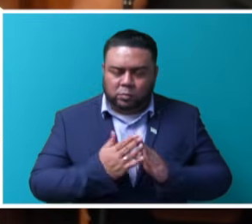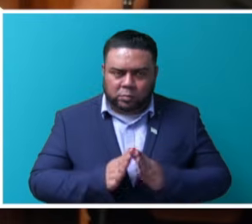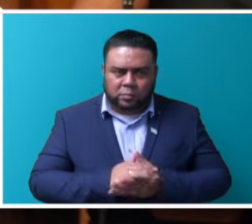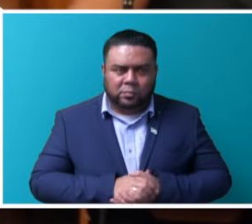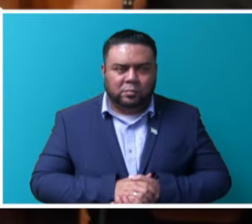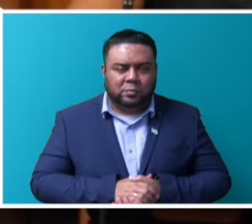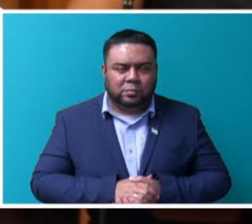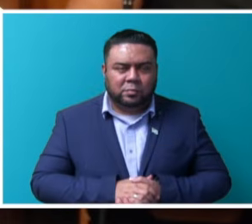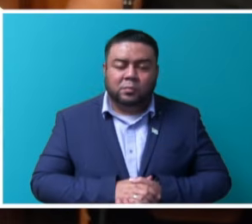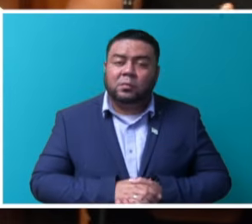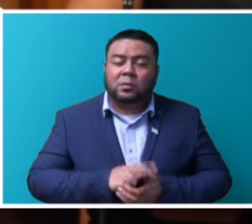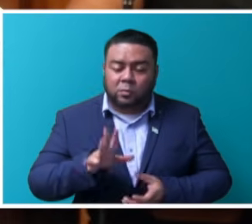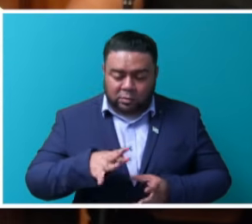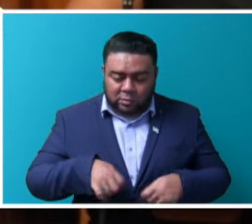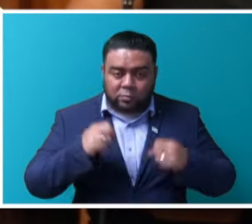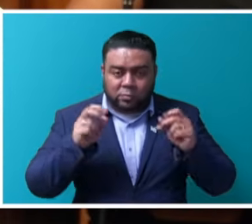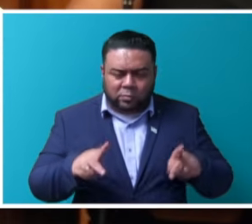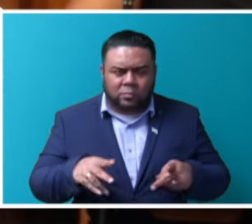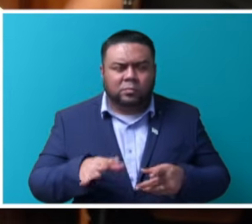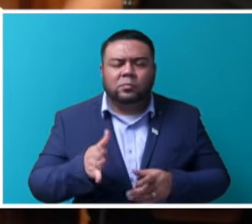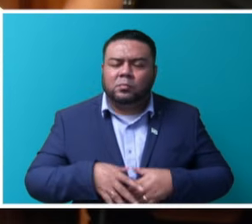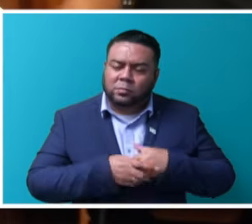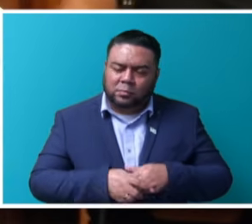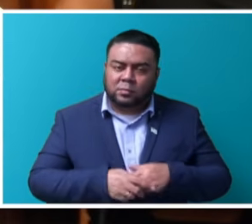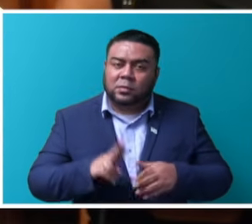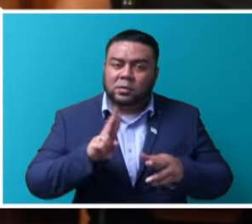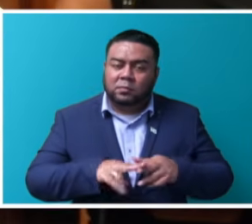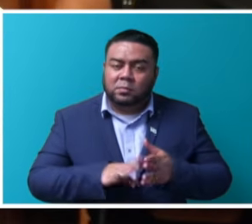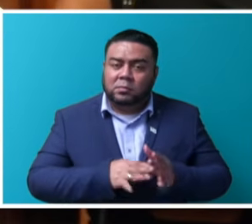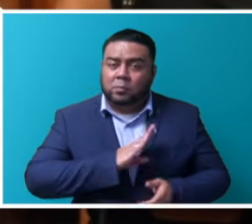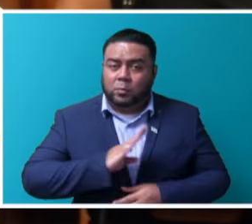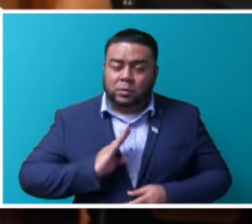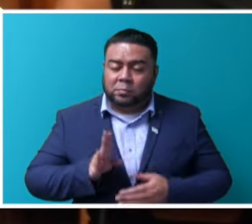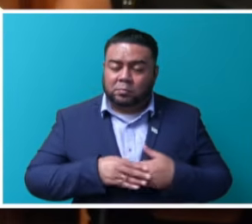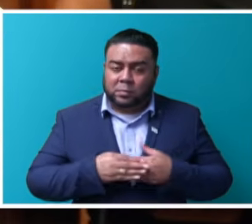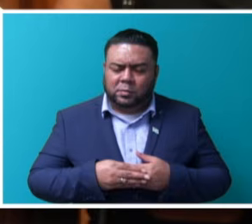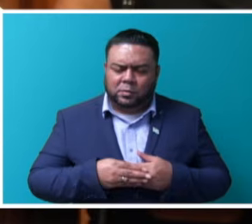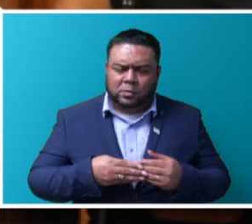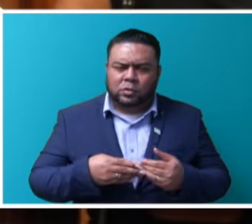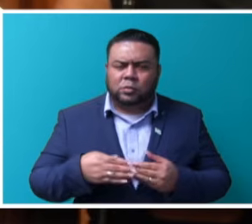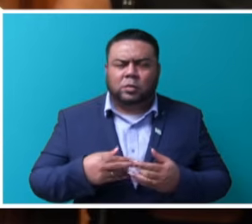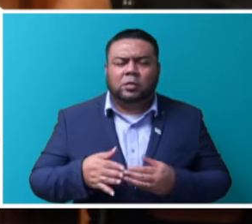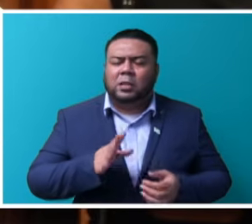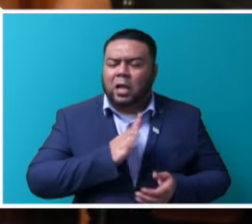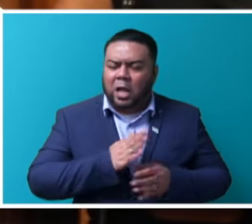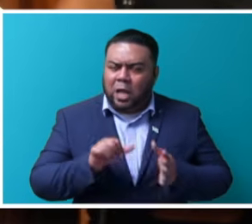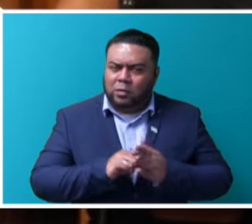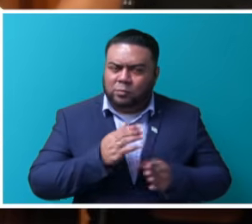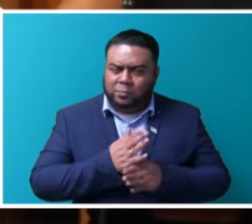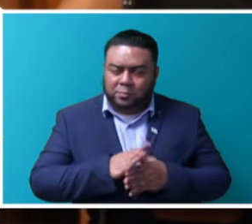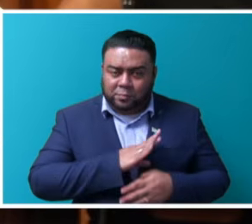Mr. Speaker, I want to take this opportunity to warmly congratulate the FNPF board, its management, and the hard-working staff who have made this achievement